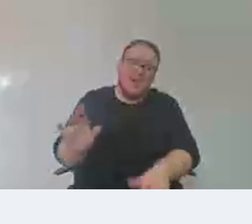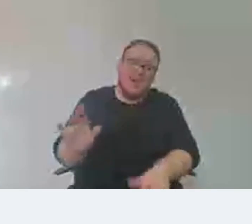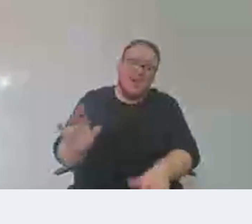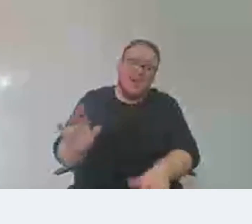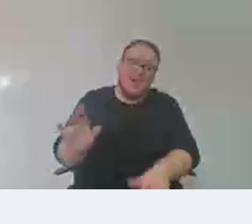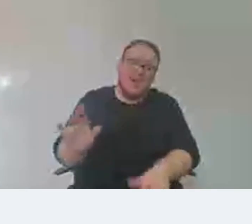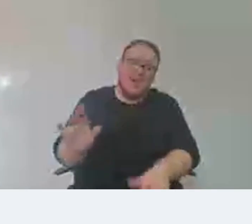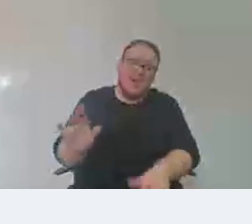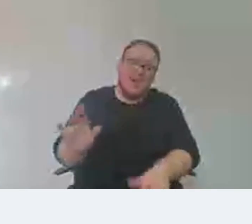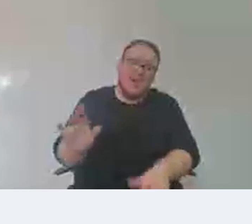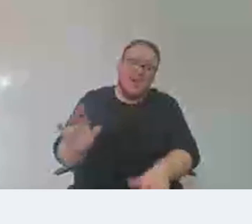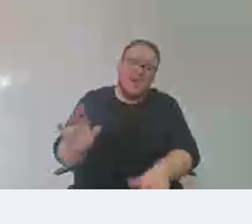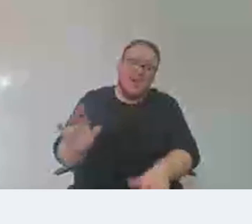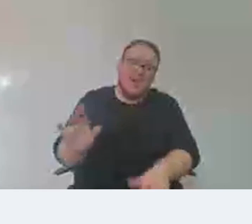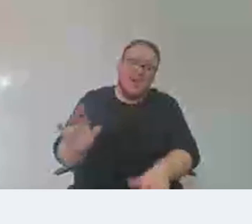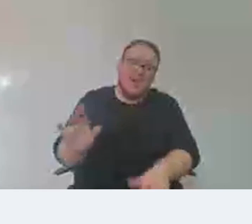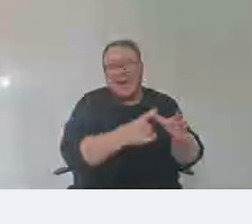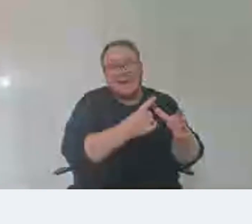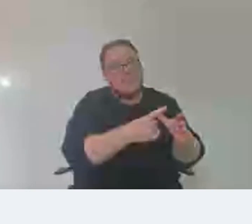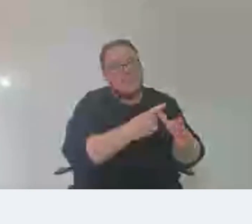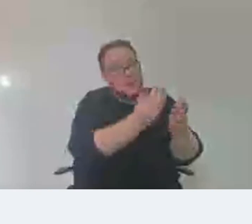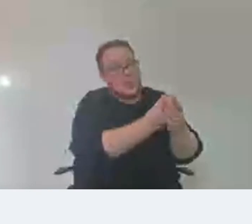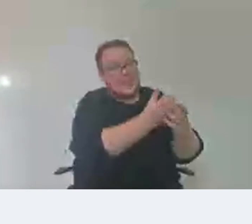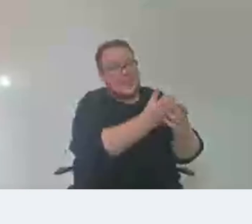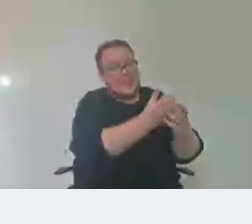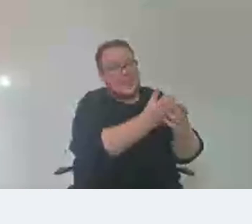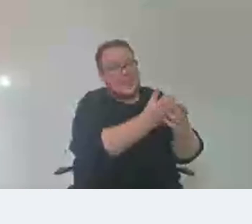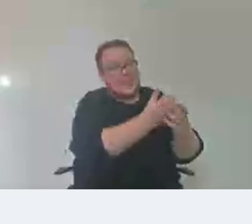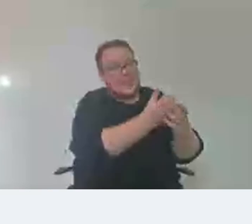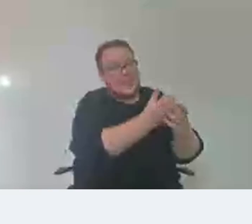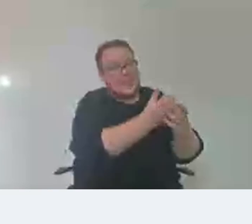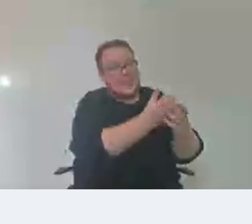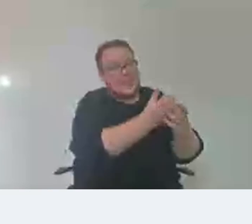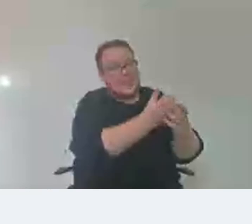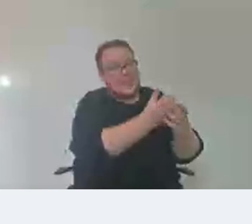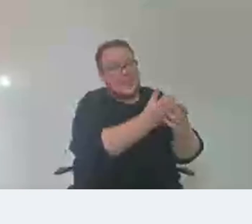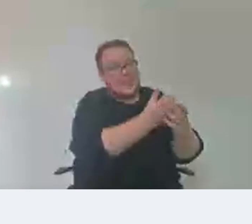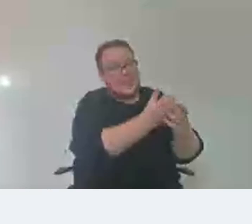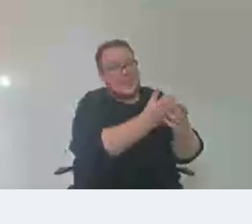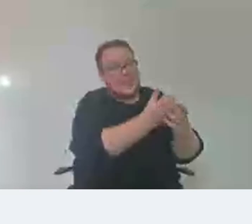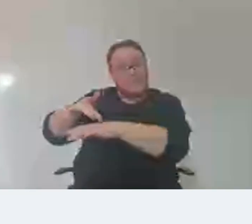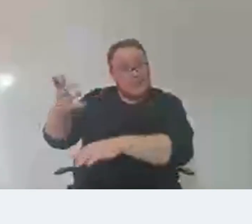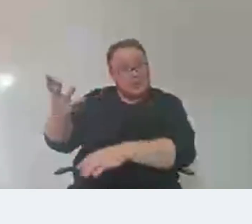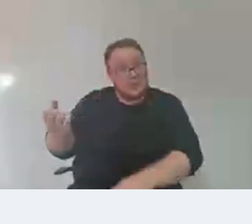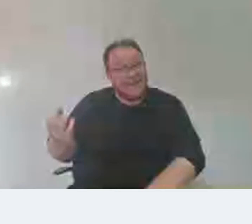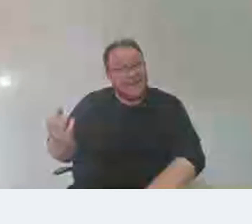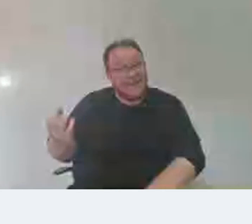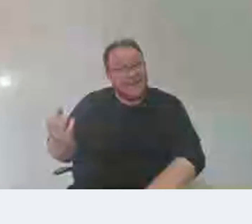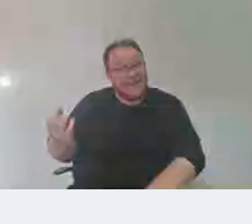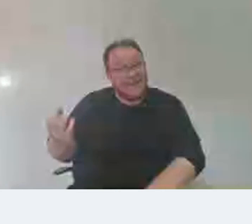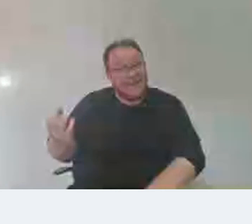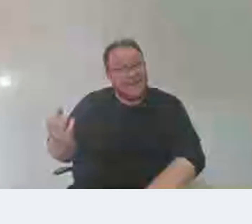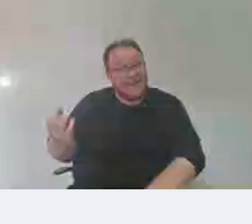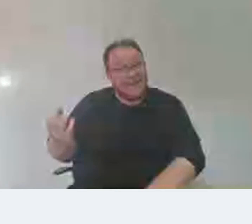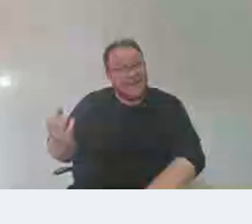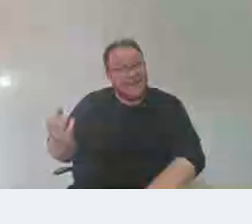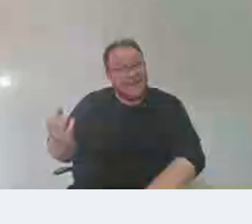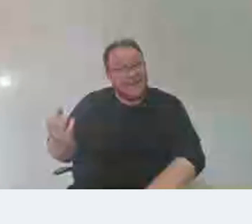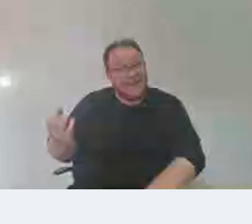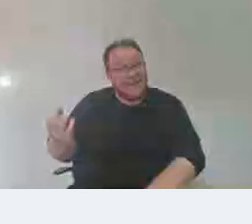appointment with your GP, but you could see another health professional. So I think we've got a bit of a work to do about the whole multidisciplinary team in